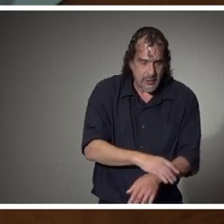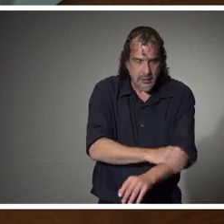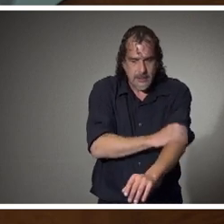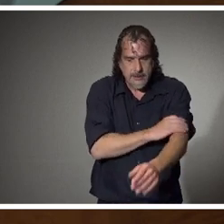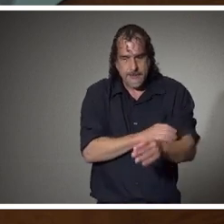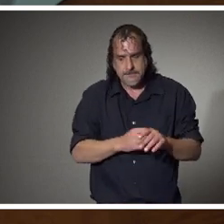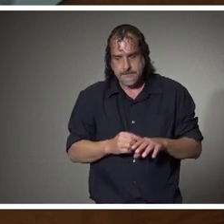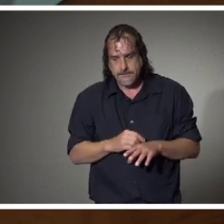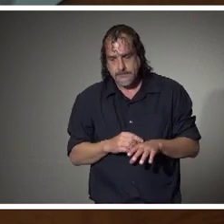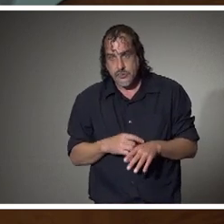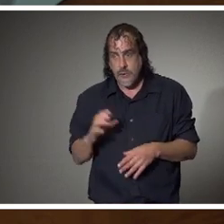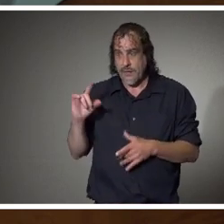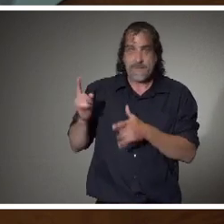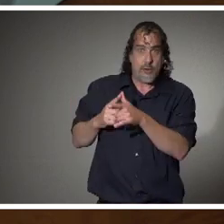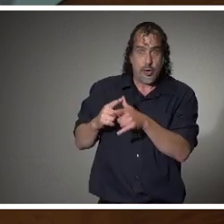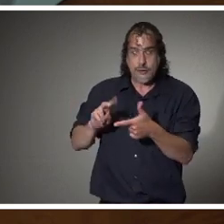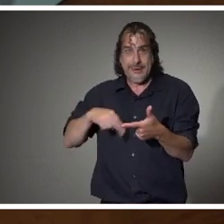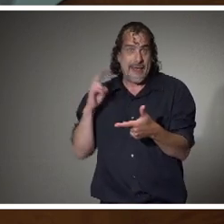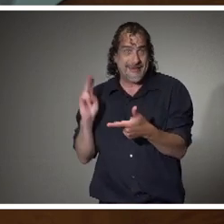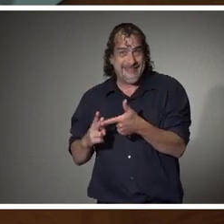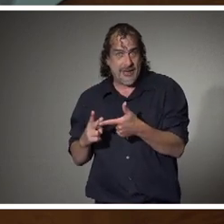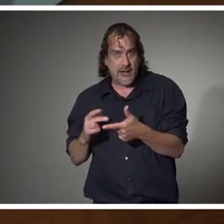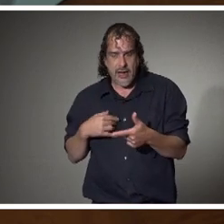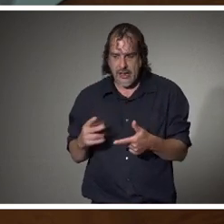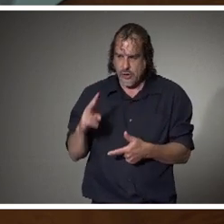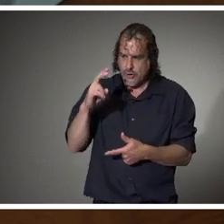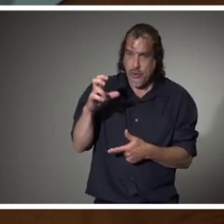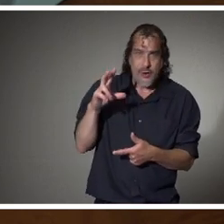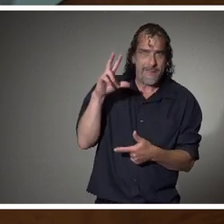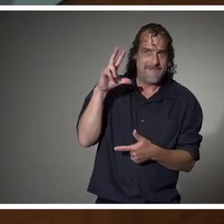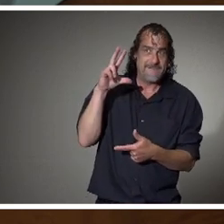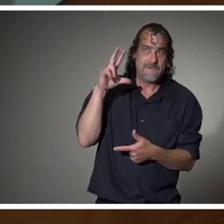if you will, had a $200 billion for